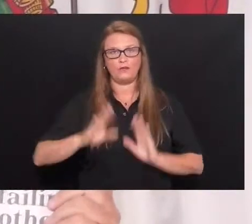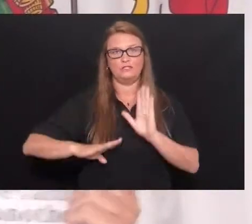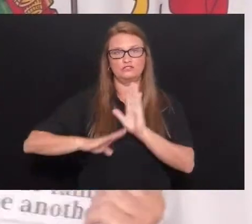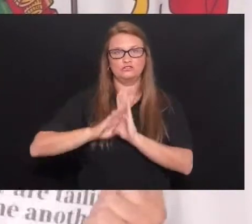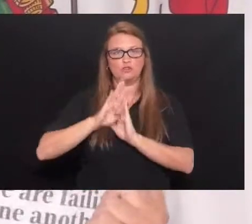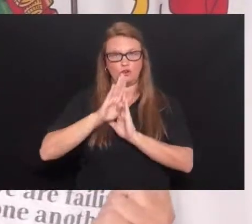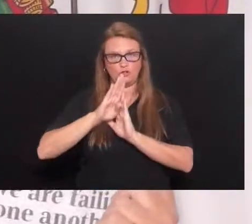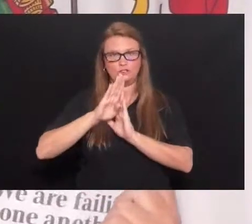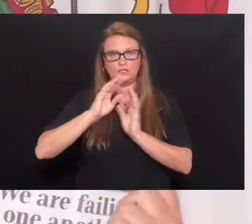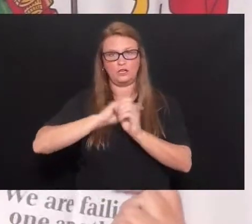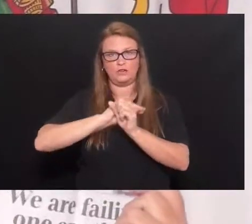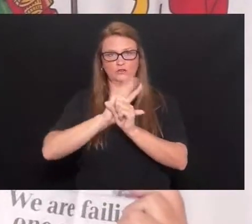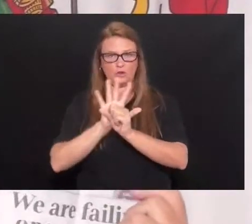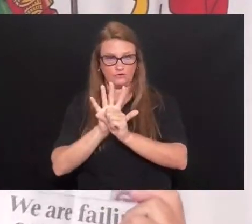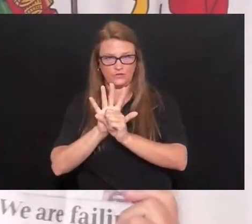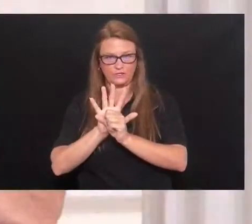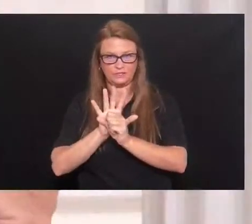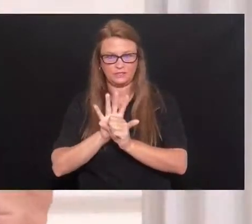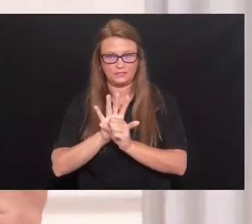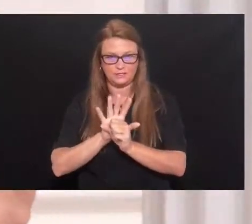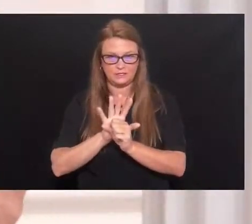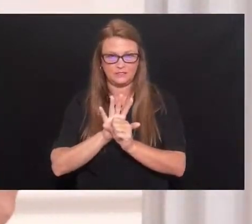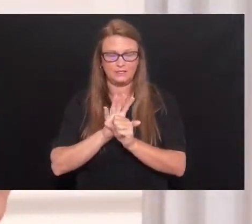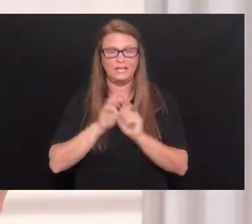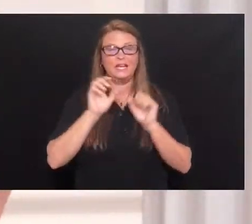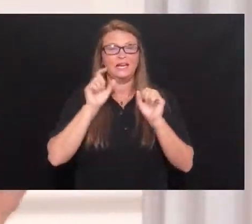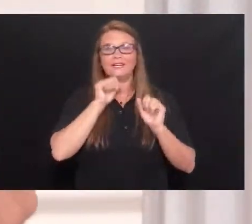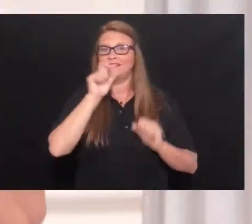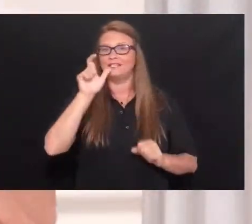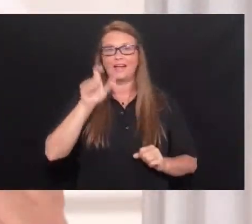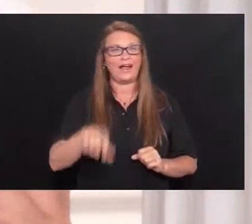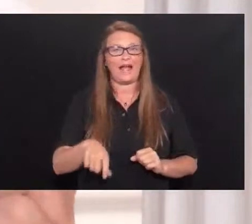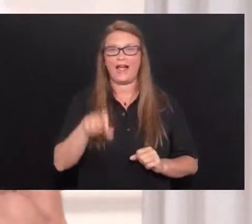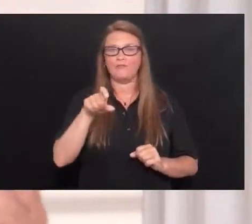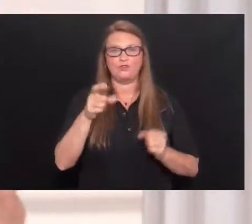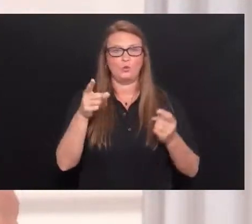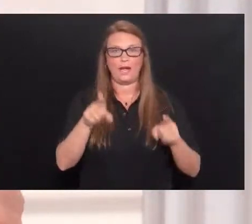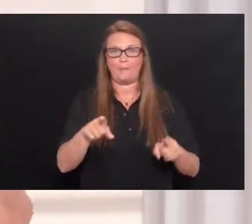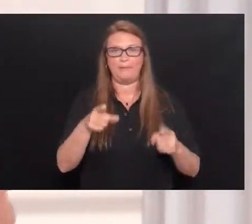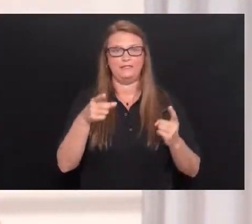surge. And it says right here, it didn't have to happen.